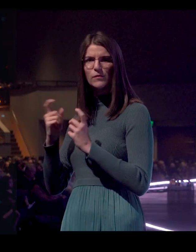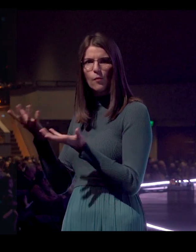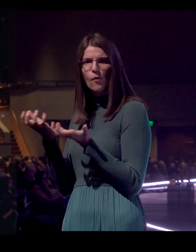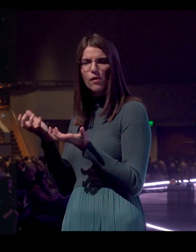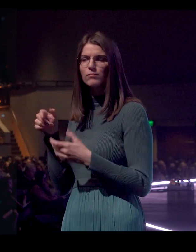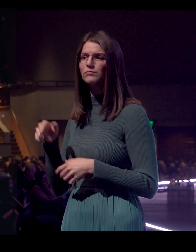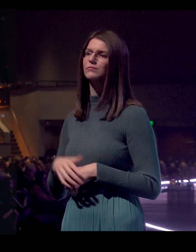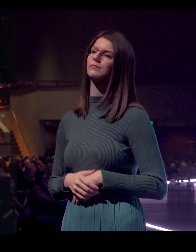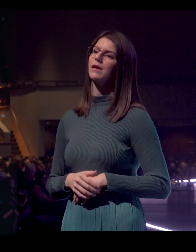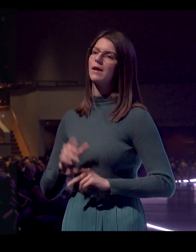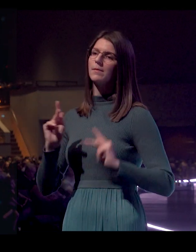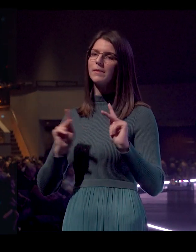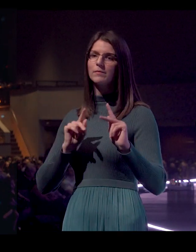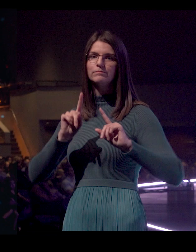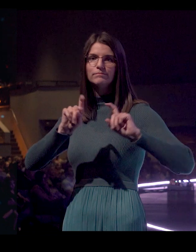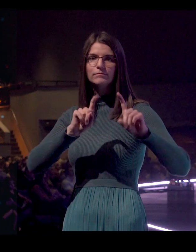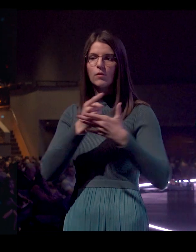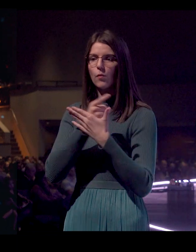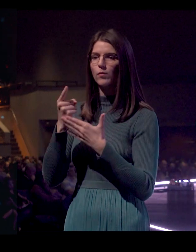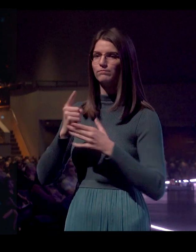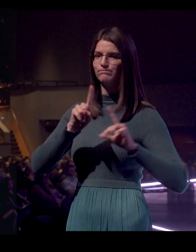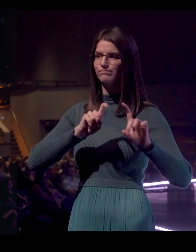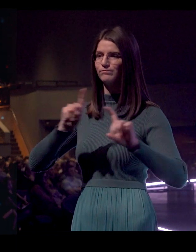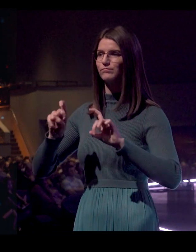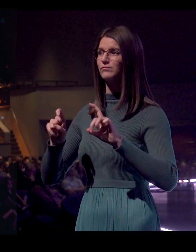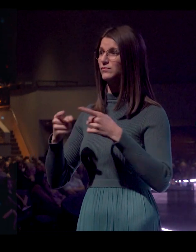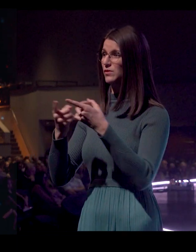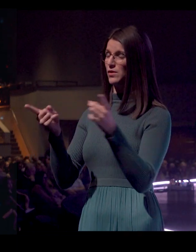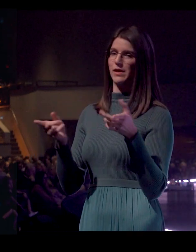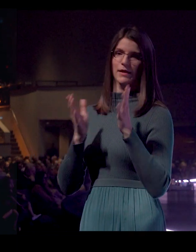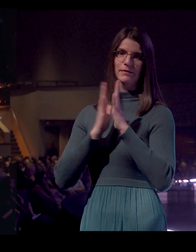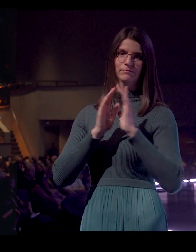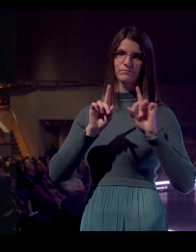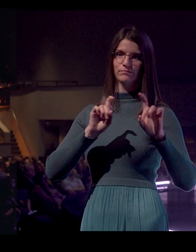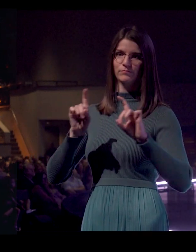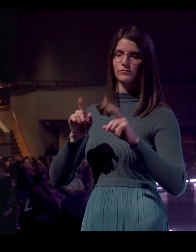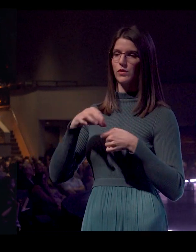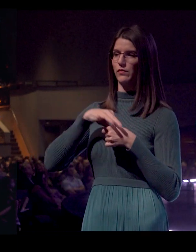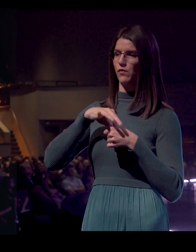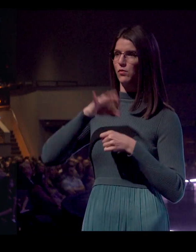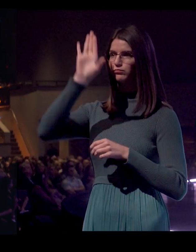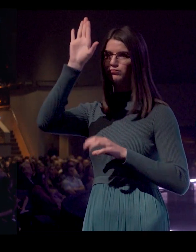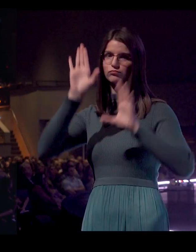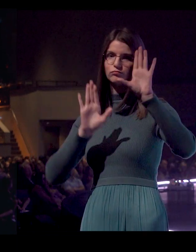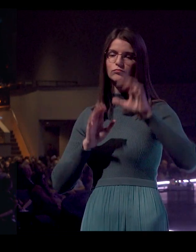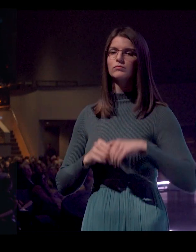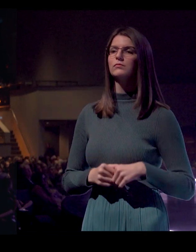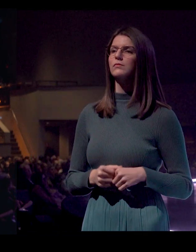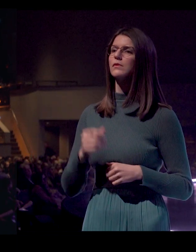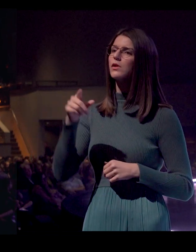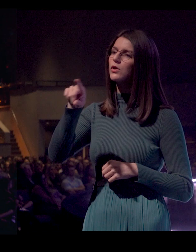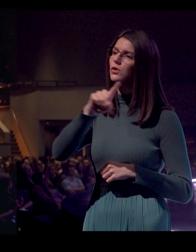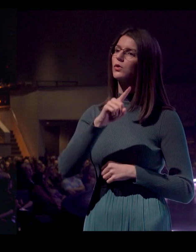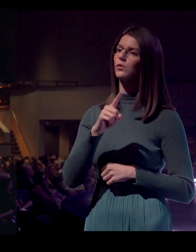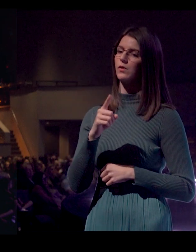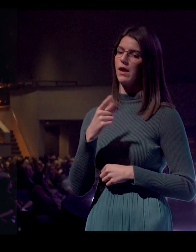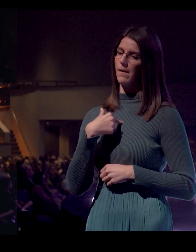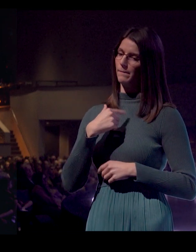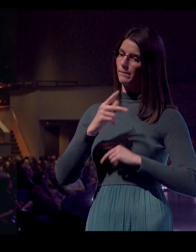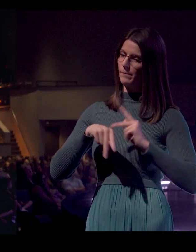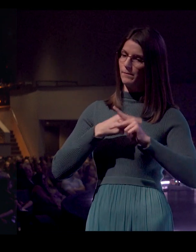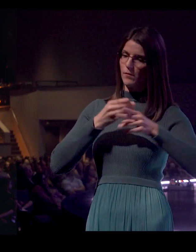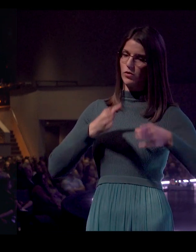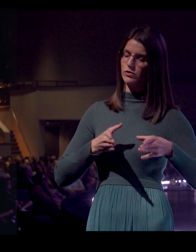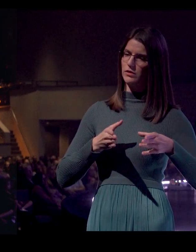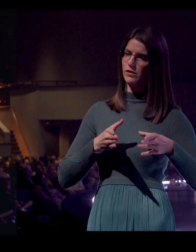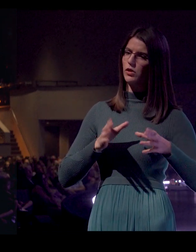of our campuses. You can vote with your hands. How many of you would say, I'm the type of person that says, for Christmas, just give me something I need? Anybody out there, just give me something I